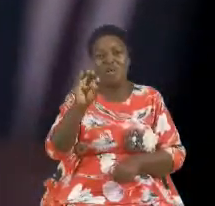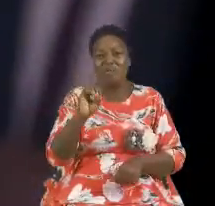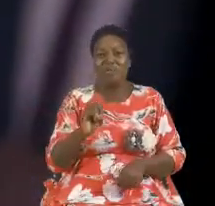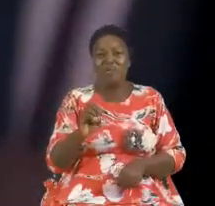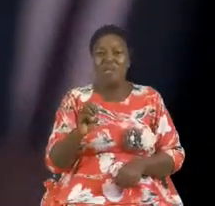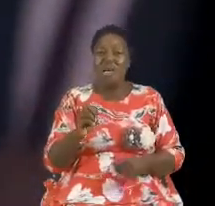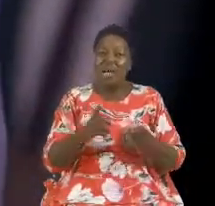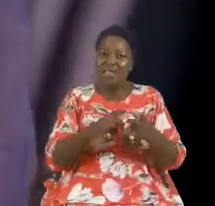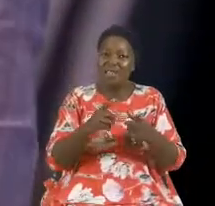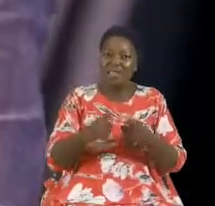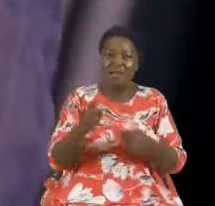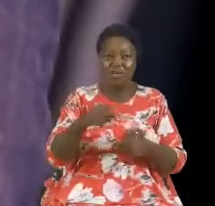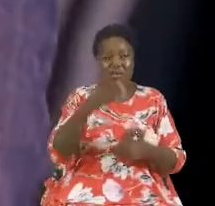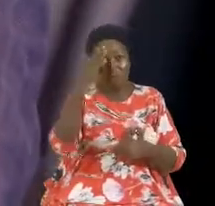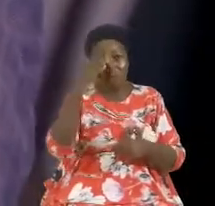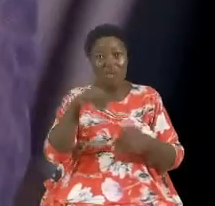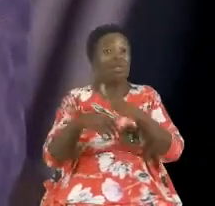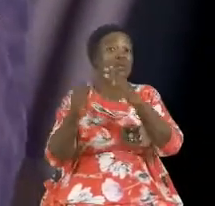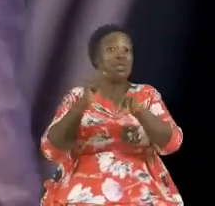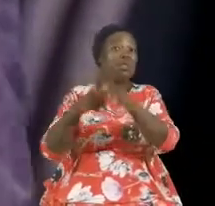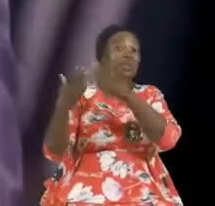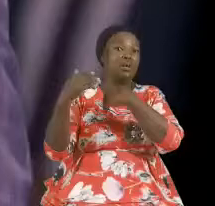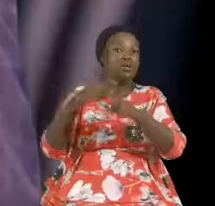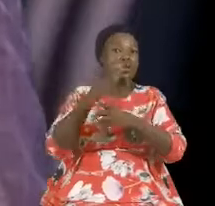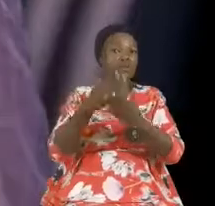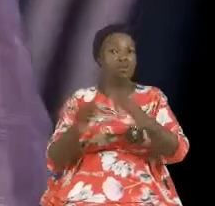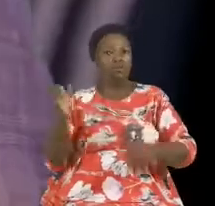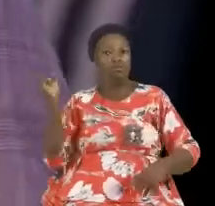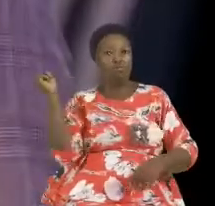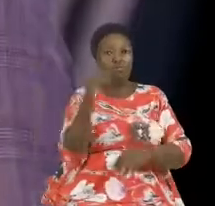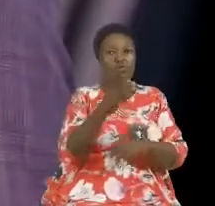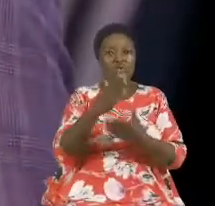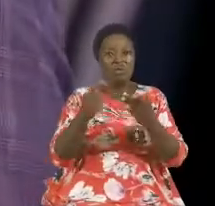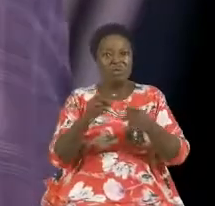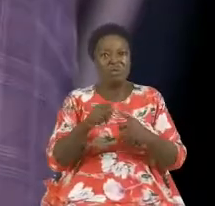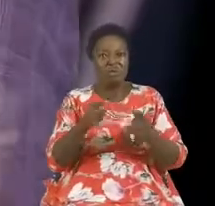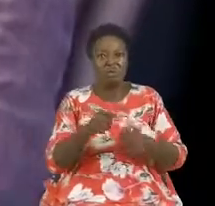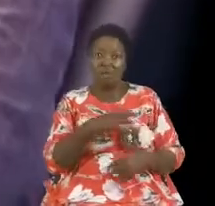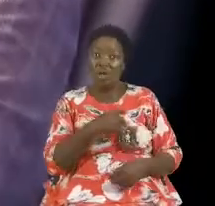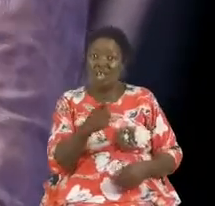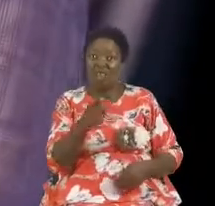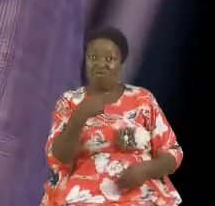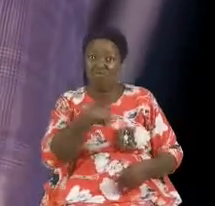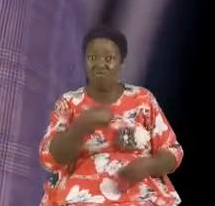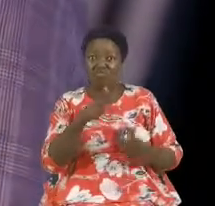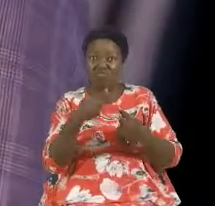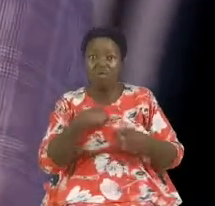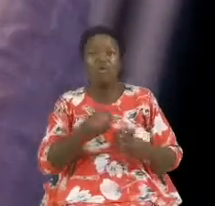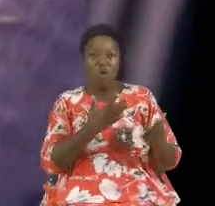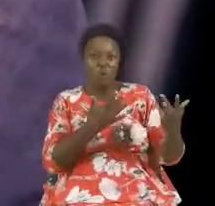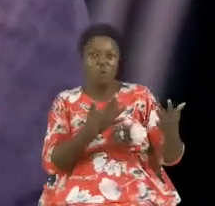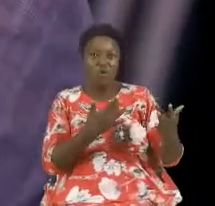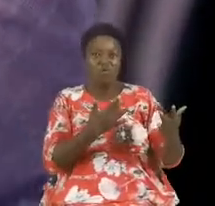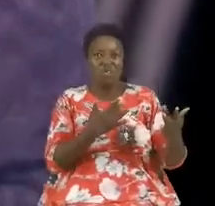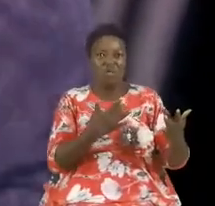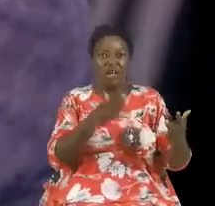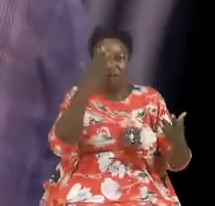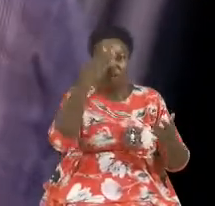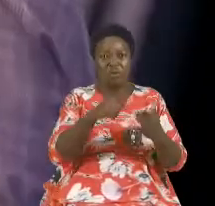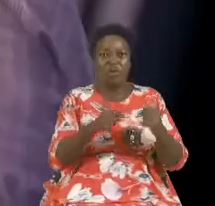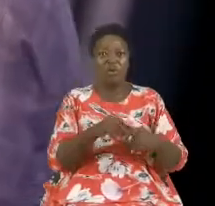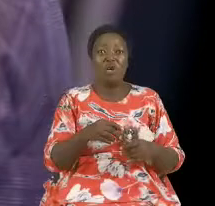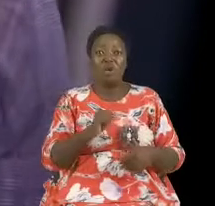you, you know, in the past, when somebody throws mud at you, you say,